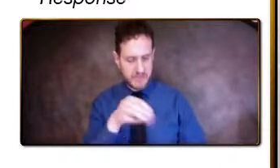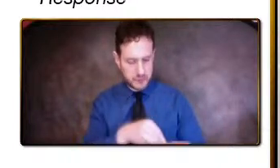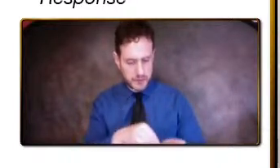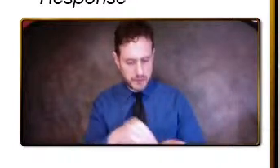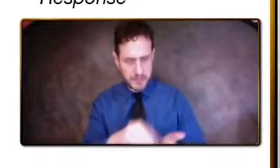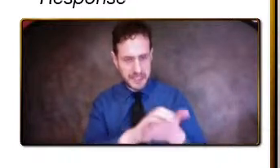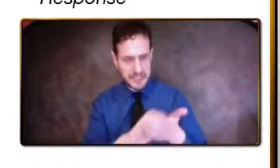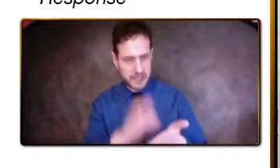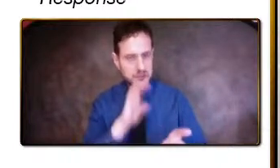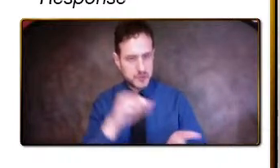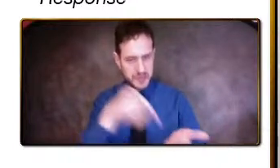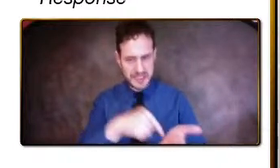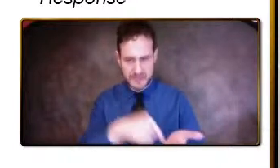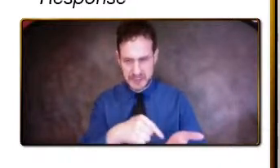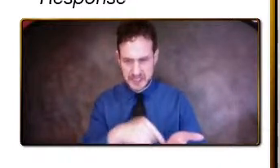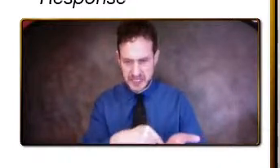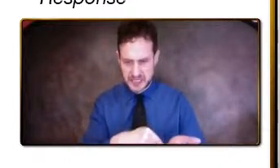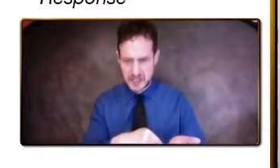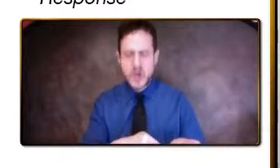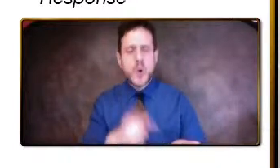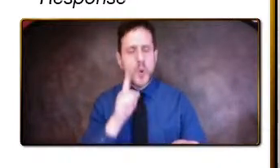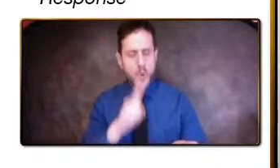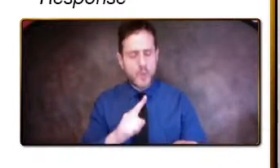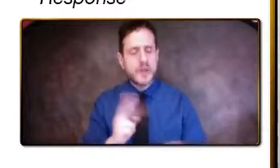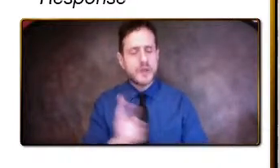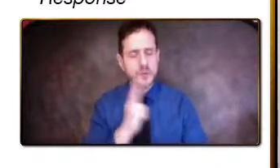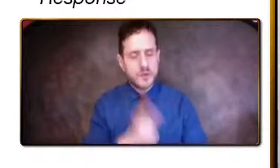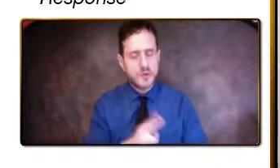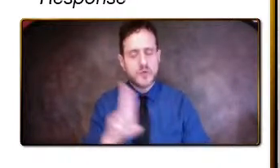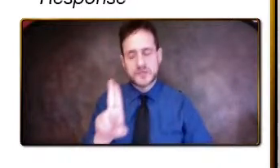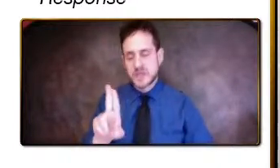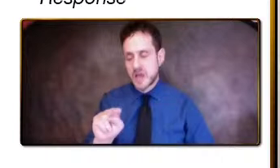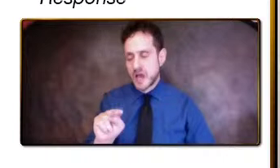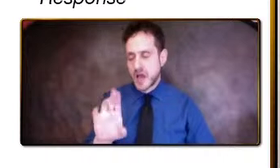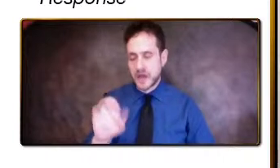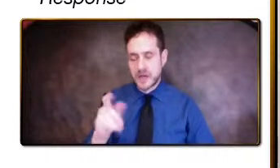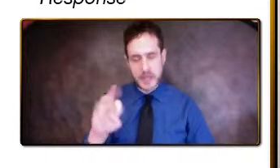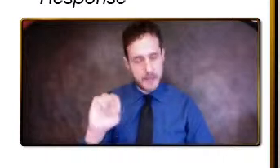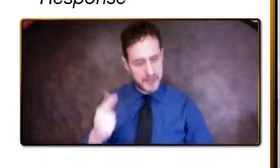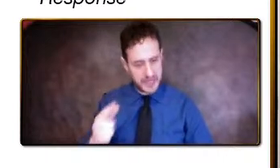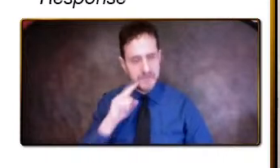you take a second shot at decoupling, and is there a deadline given the start of 2020 tax filings?